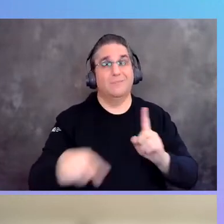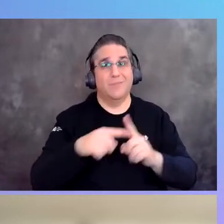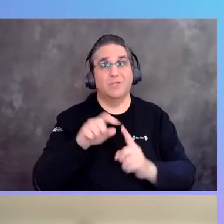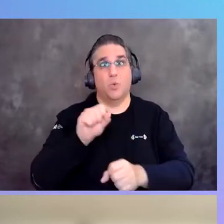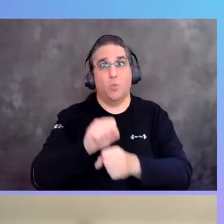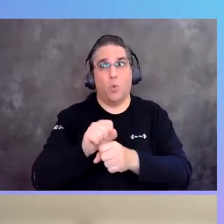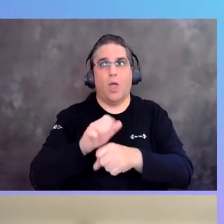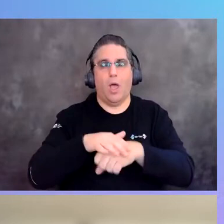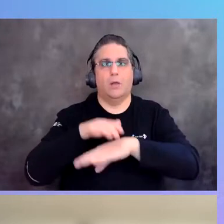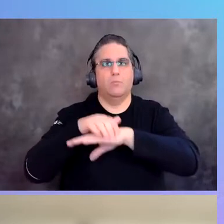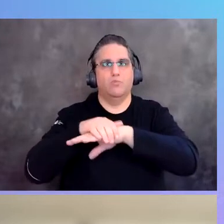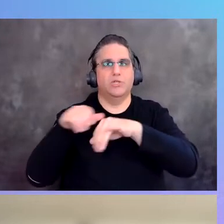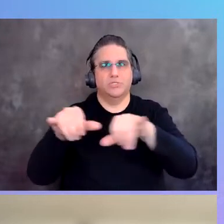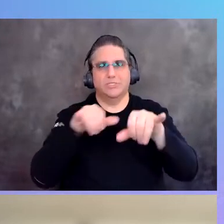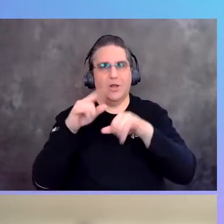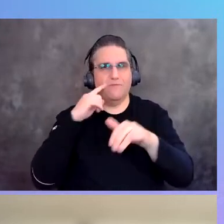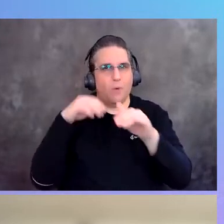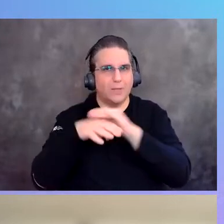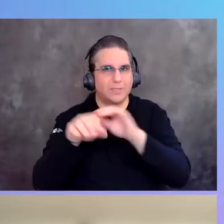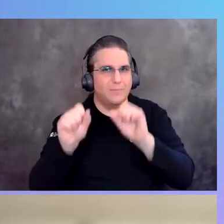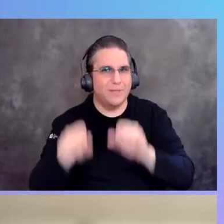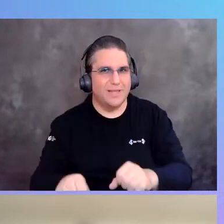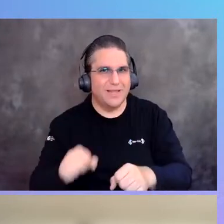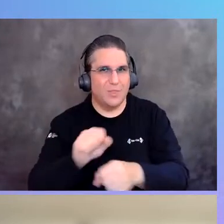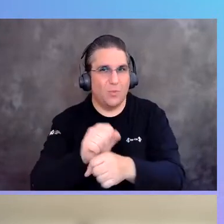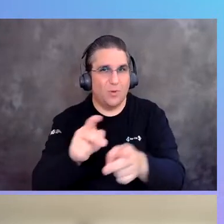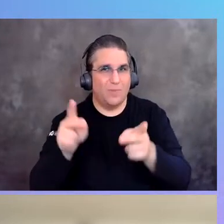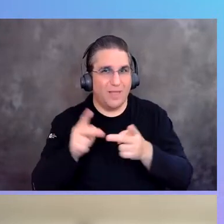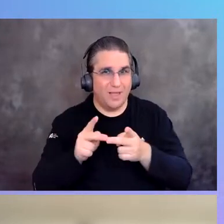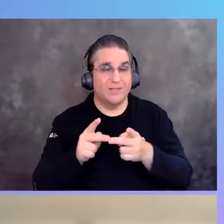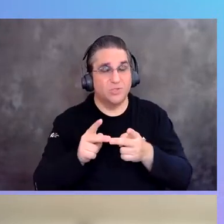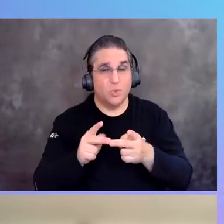only digital, lots of work was going on there.